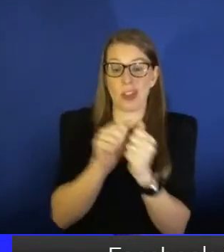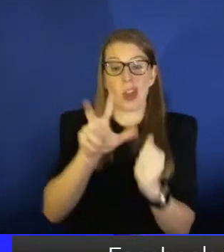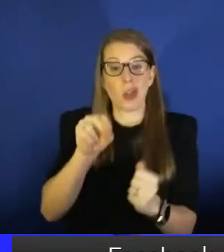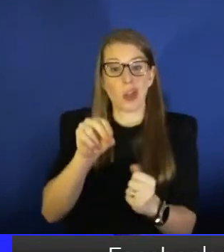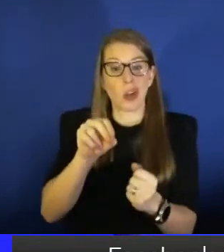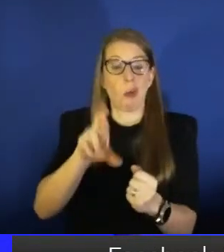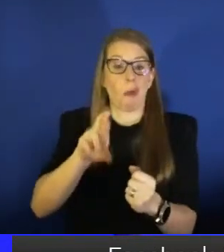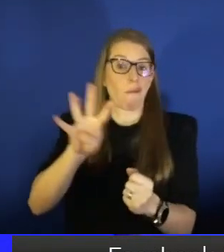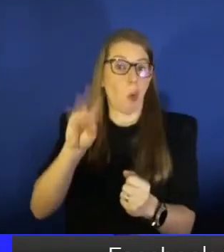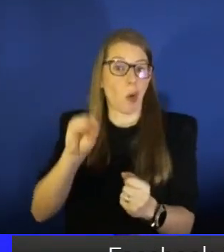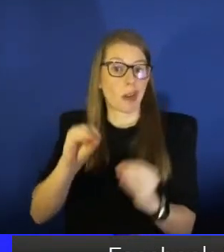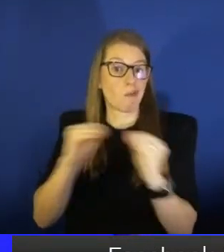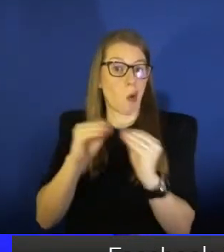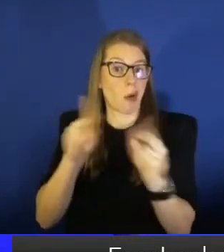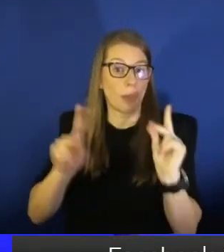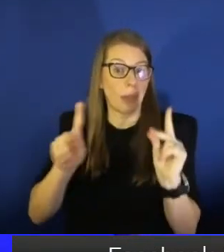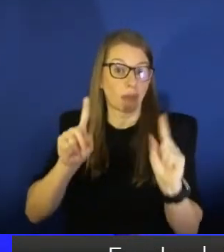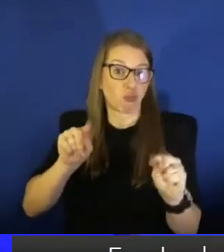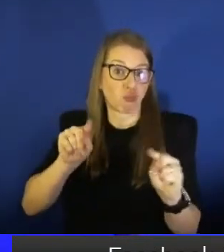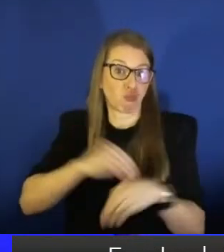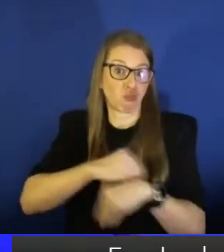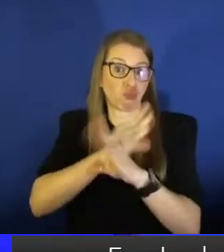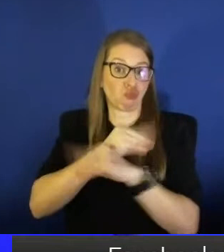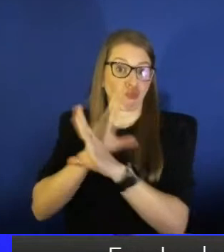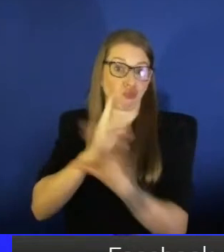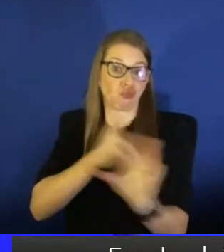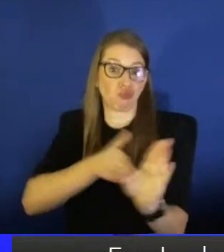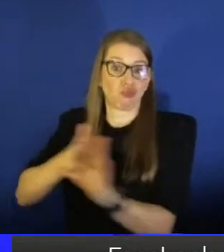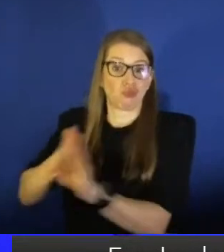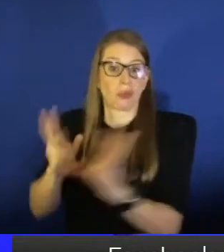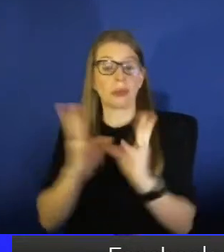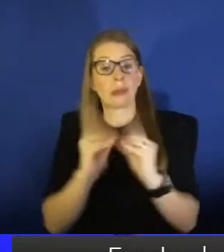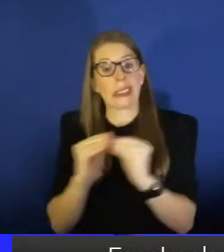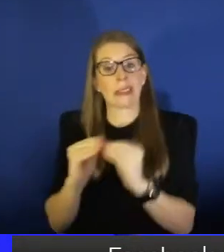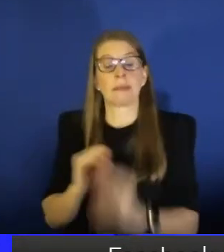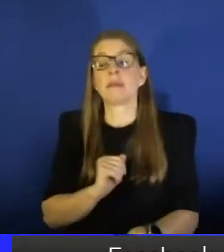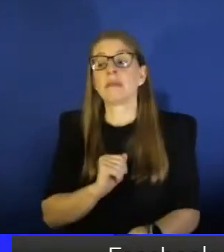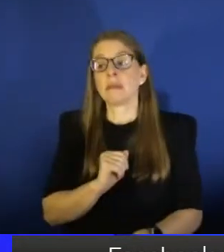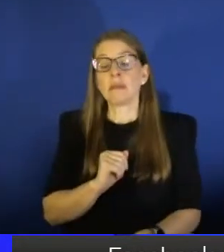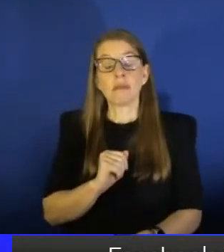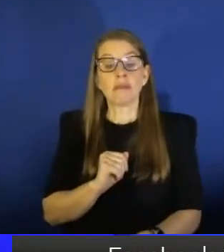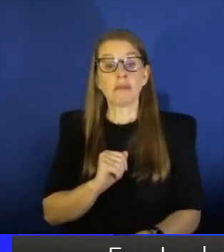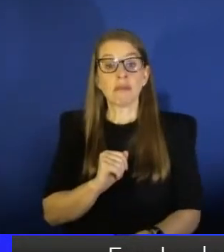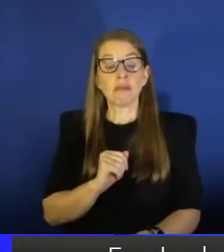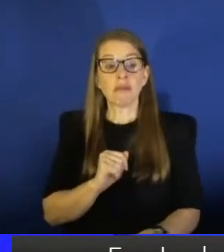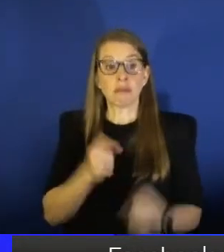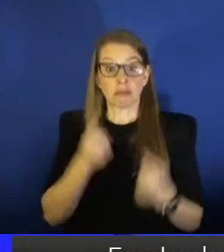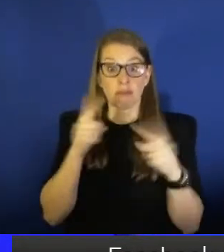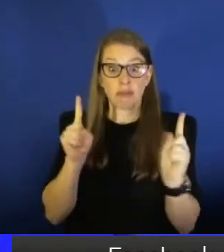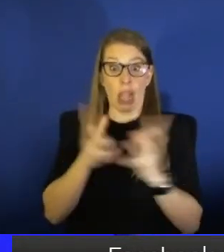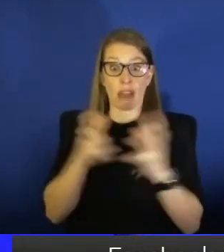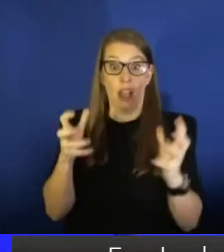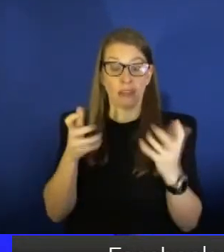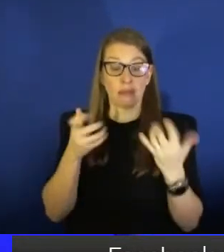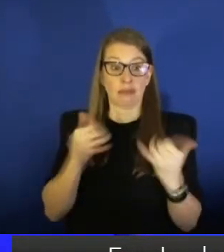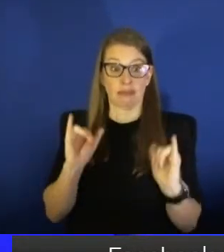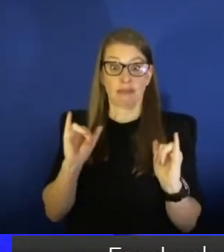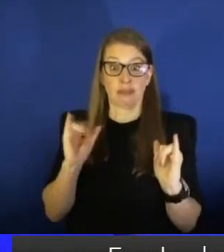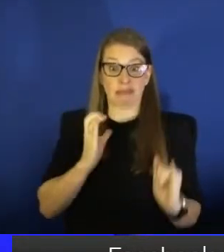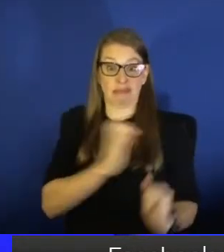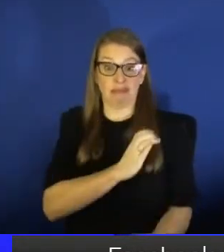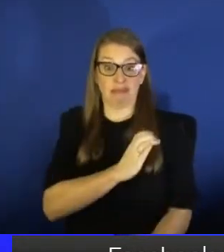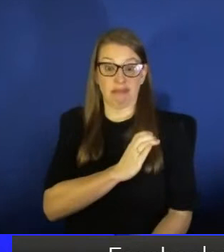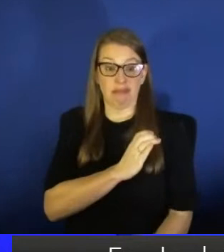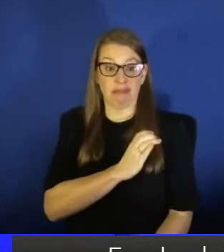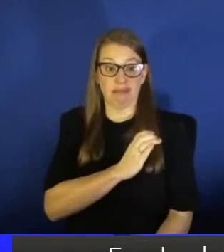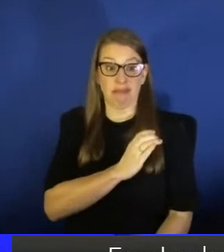people attending these meetings. And so we were able to accomplish quite a bit and actually develop through a committee of